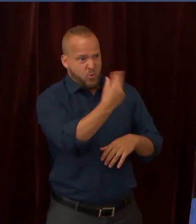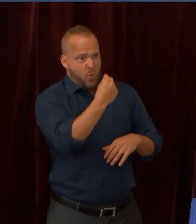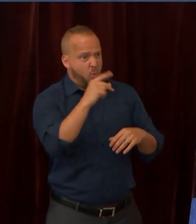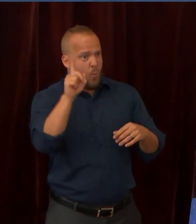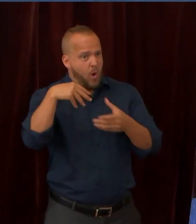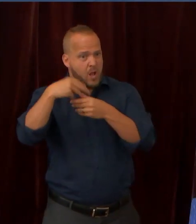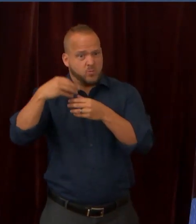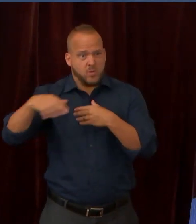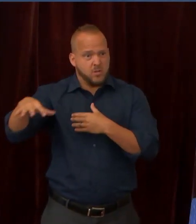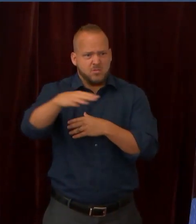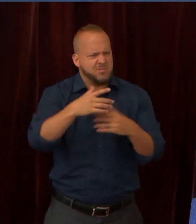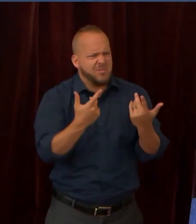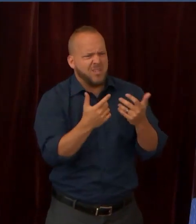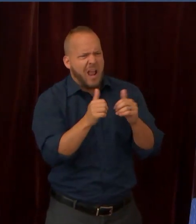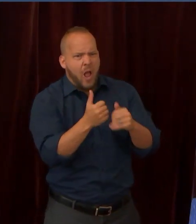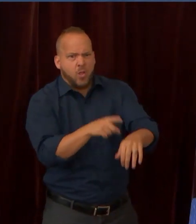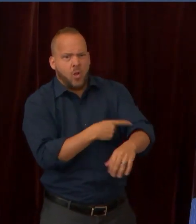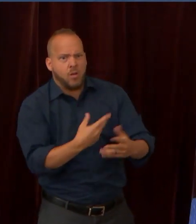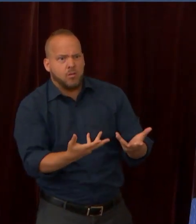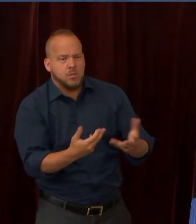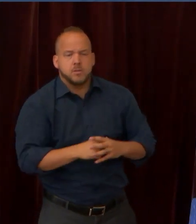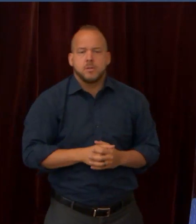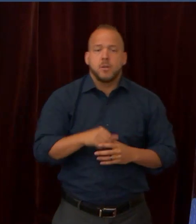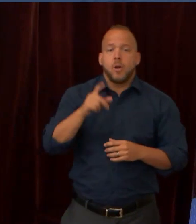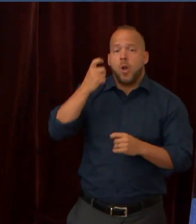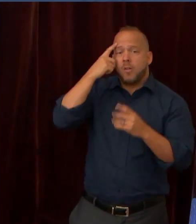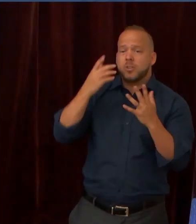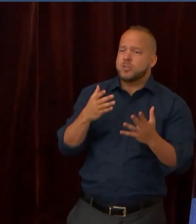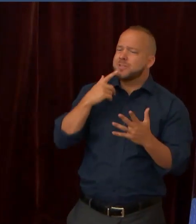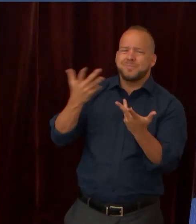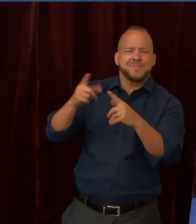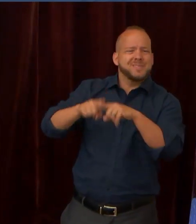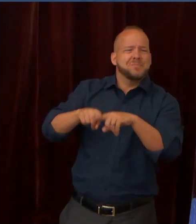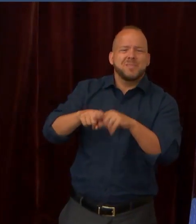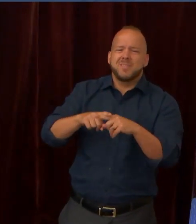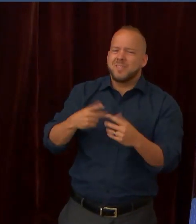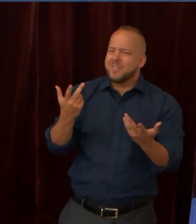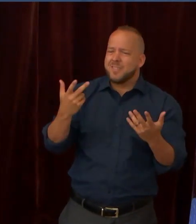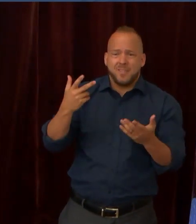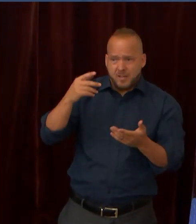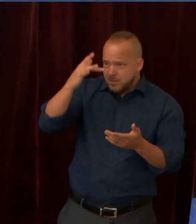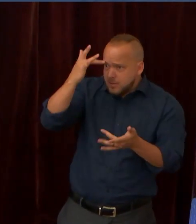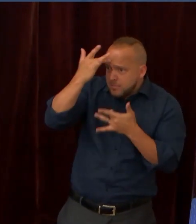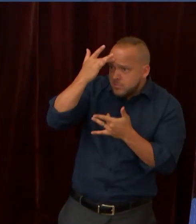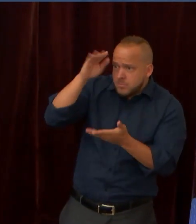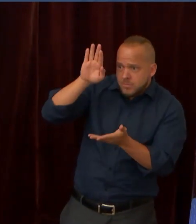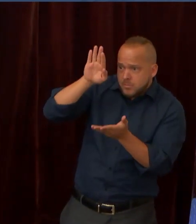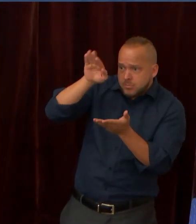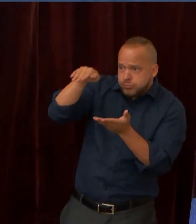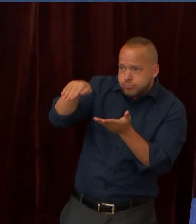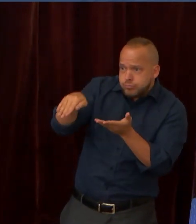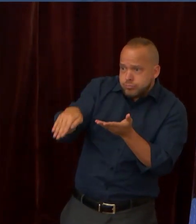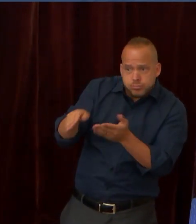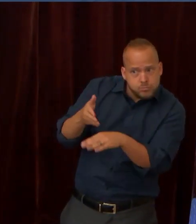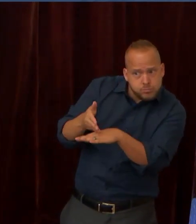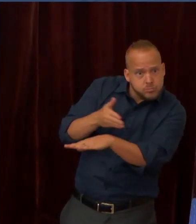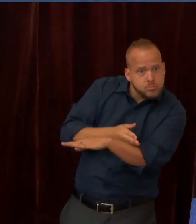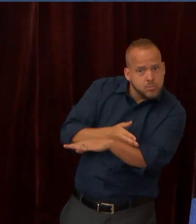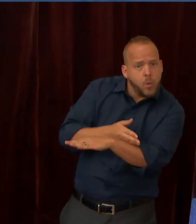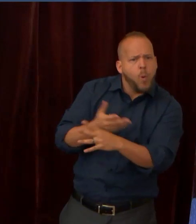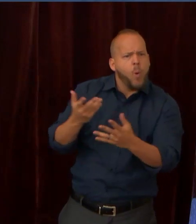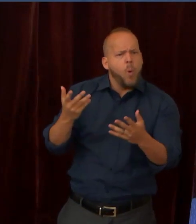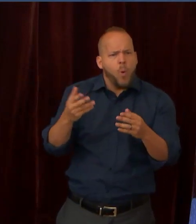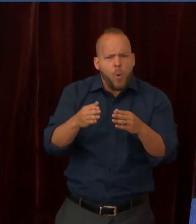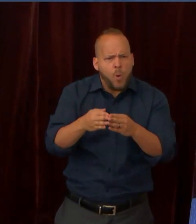then we can move to phase 2. And we hope that we can do so. We hope that the measures that we were talking about are